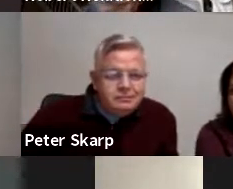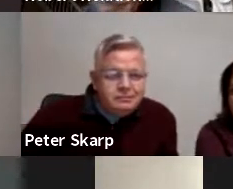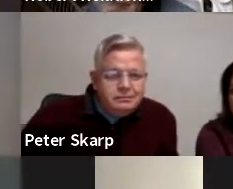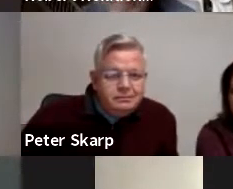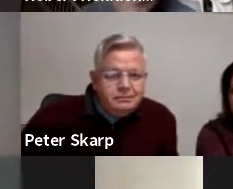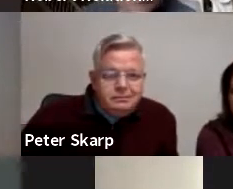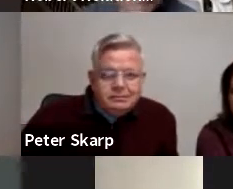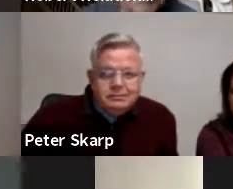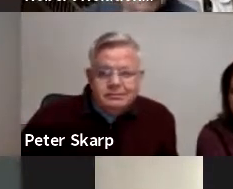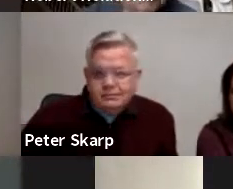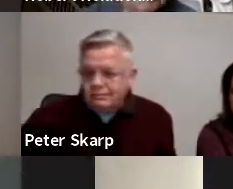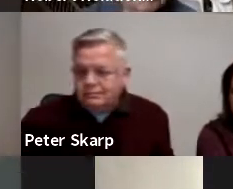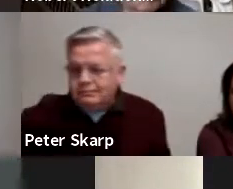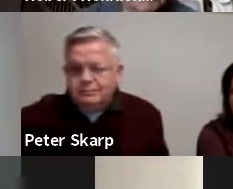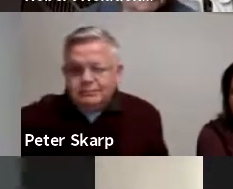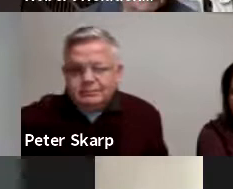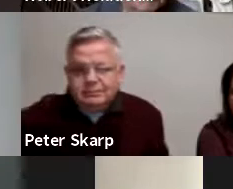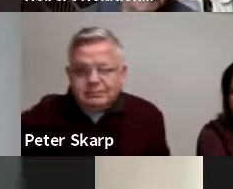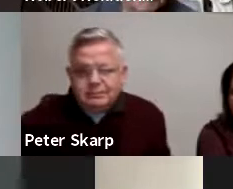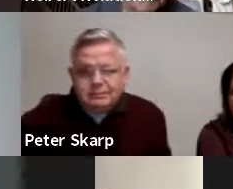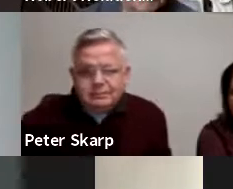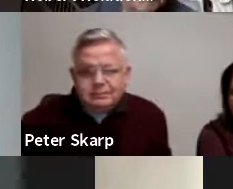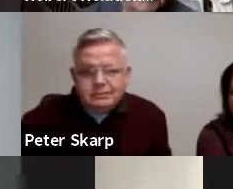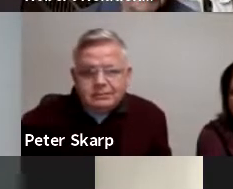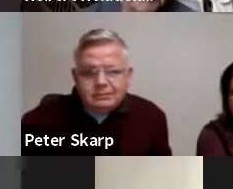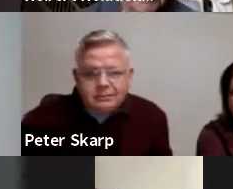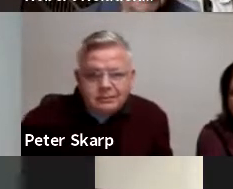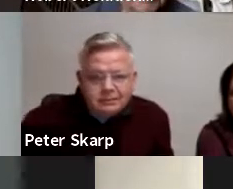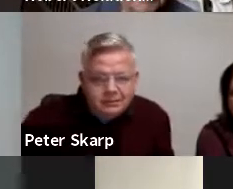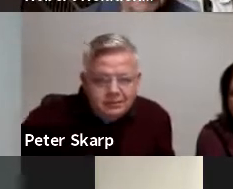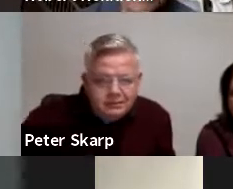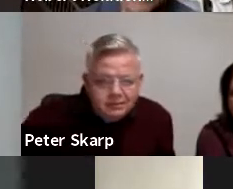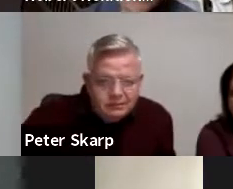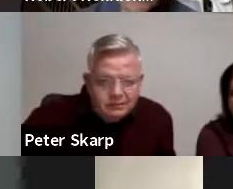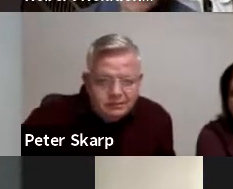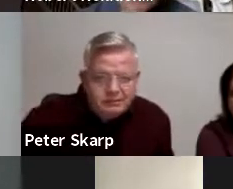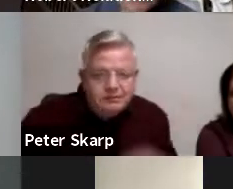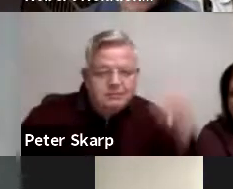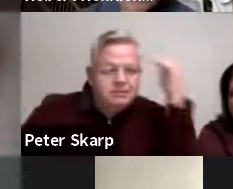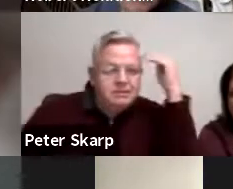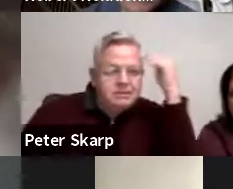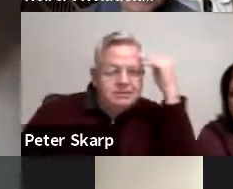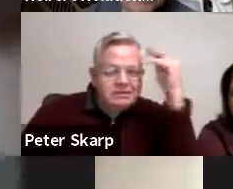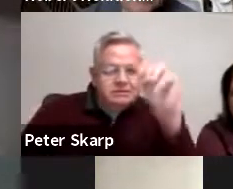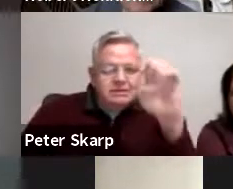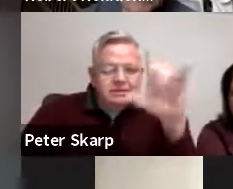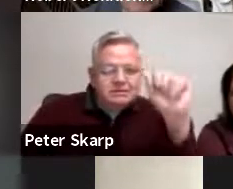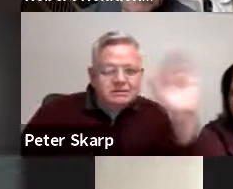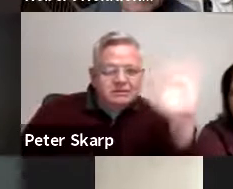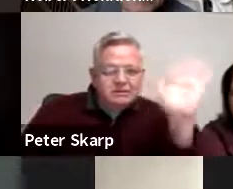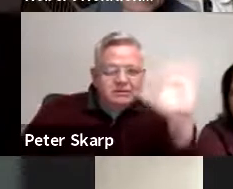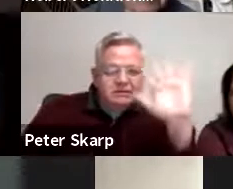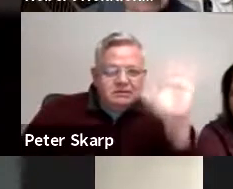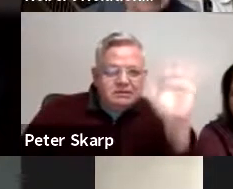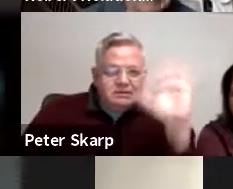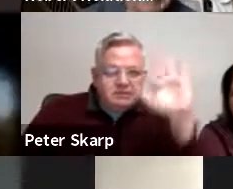yes, everyone is. Everyone is. If there's awesome. anyone that is a guest here tonight, can you please just let us know that we know if we